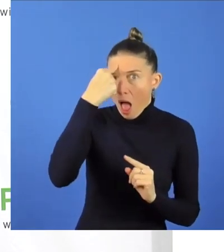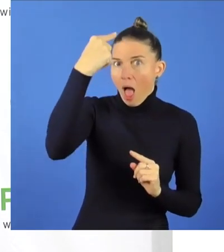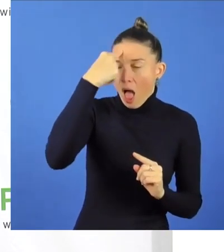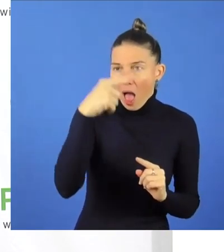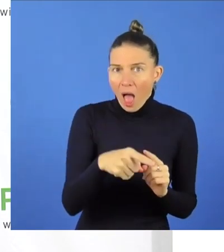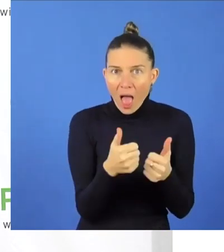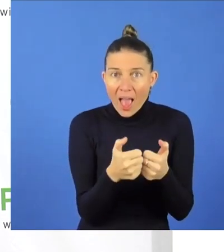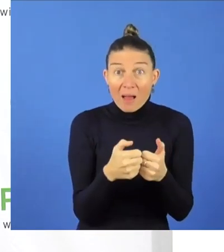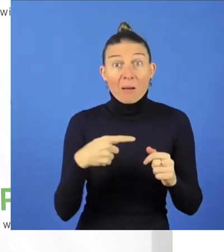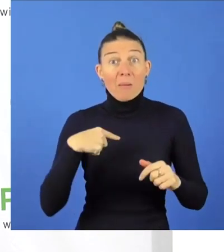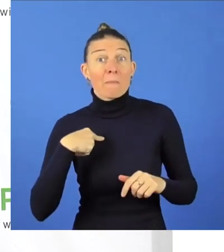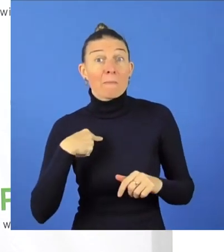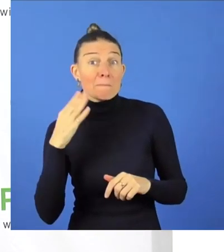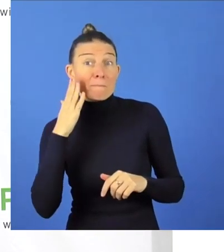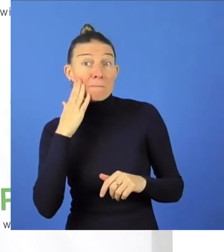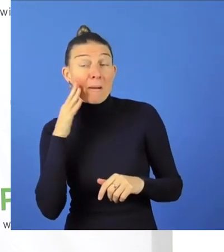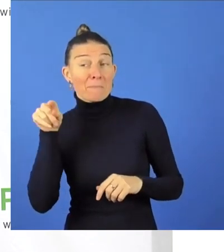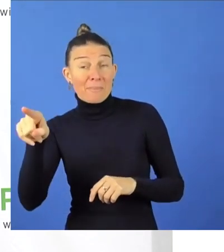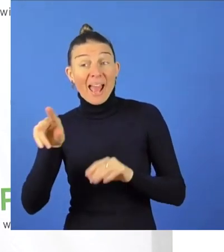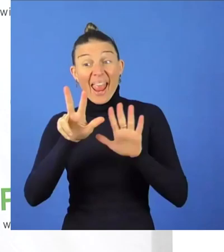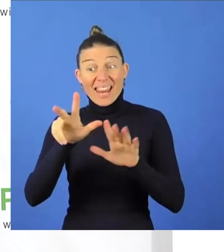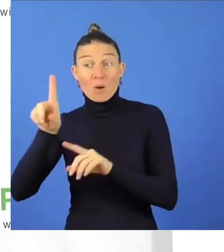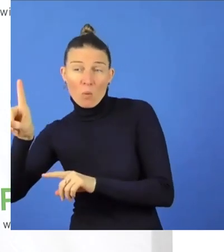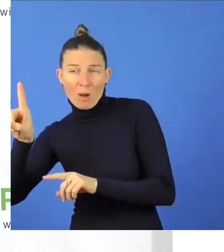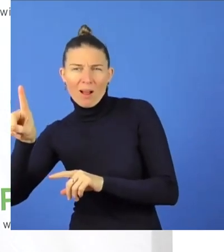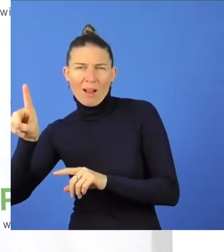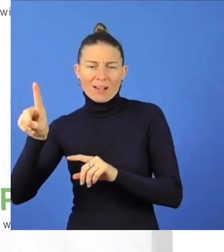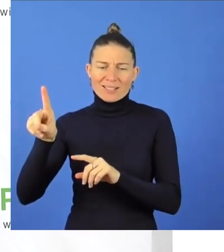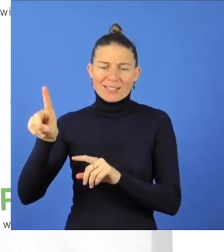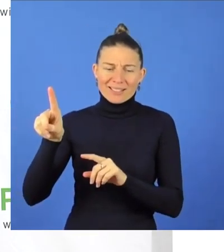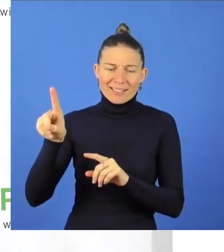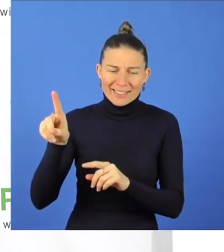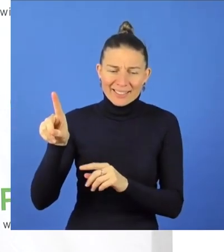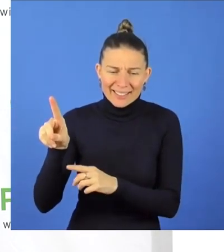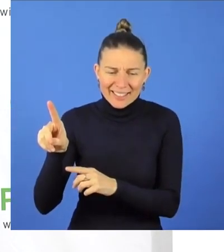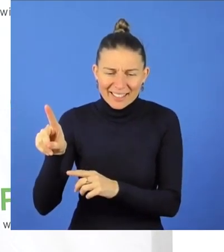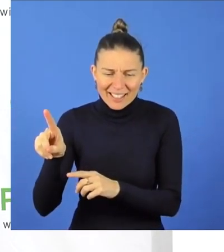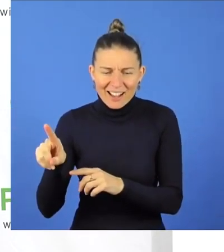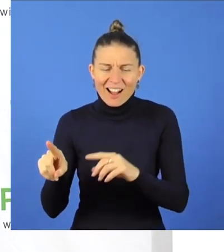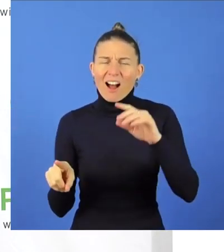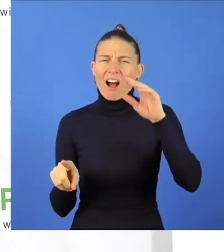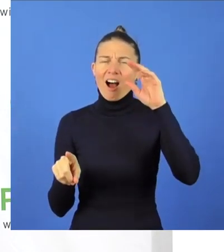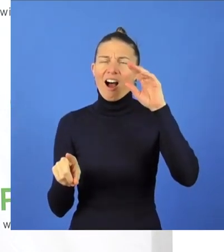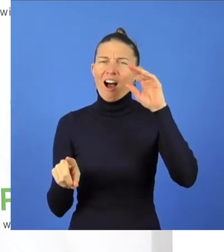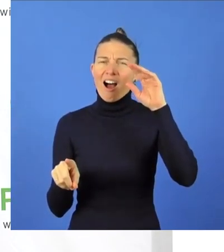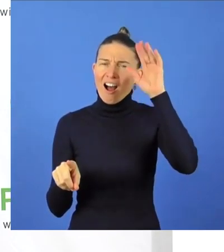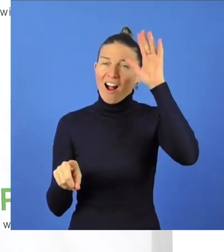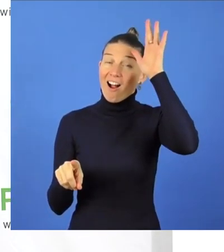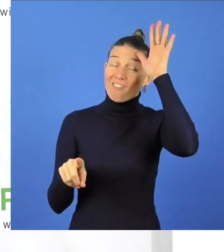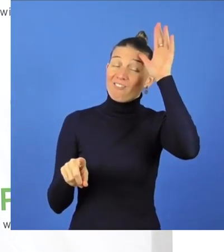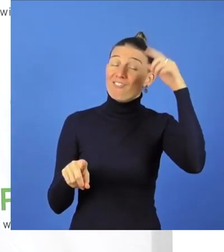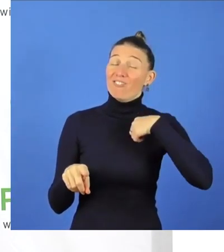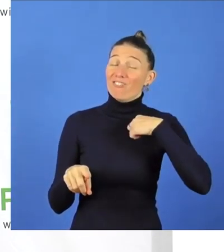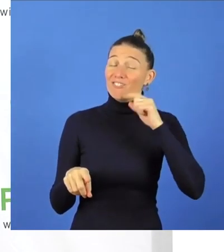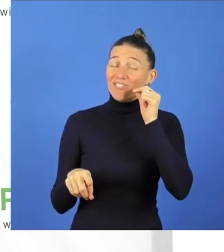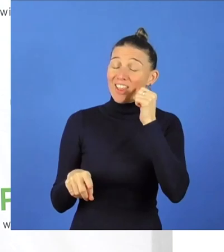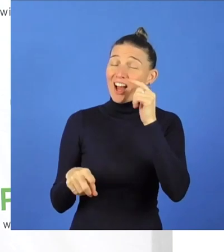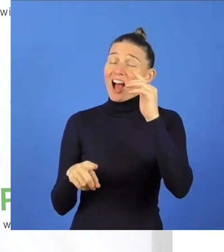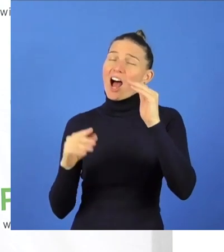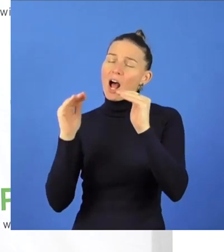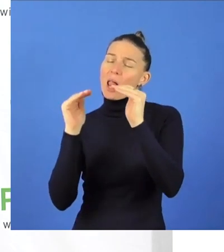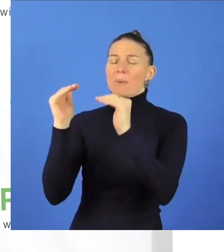a little bit younger, and they do gaming together. So this is another thing that I was